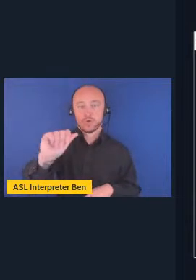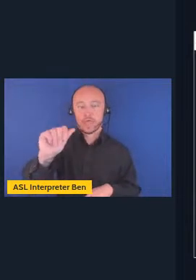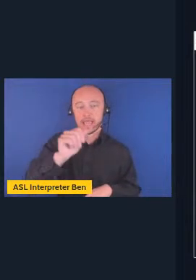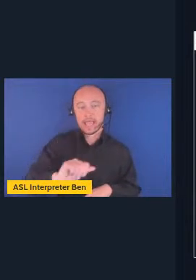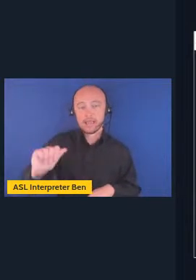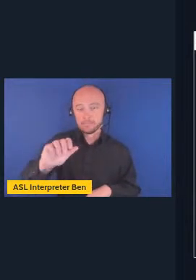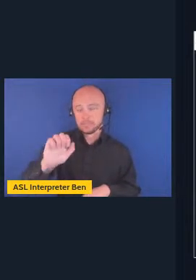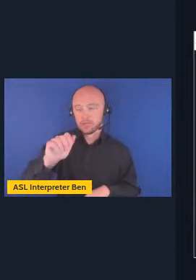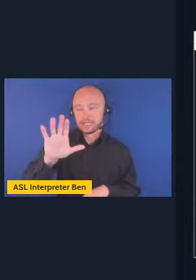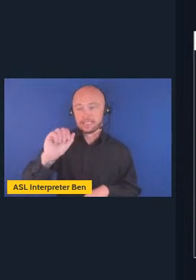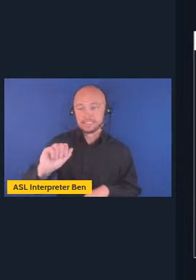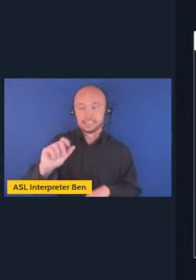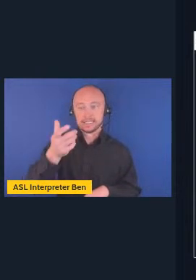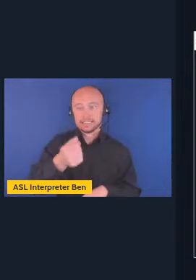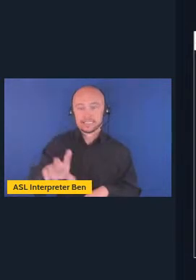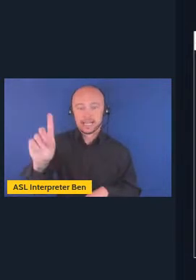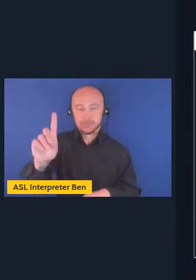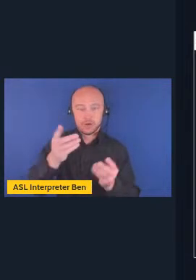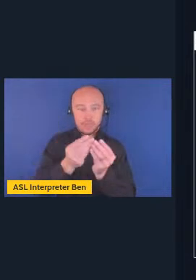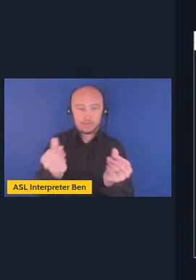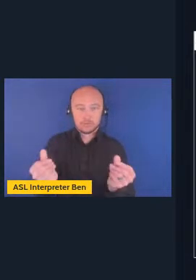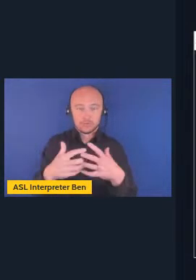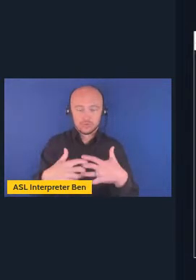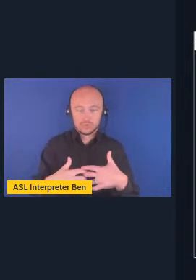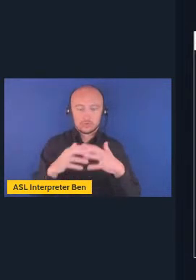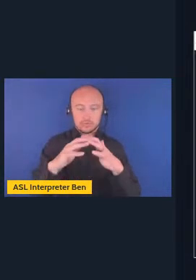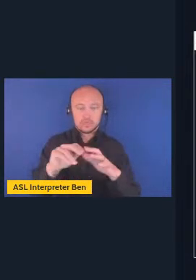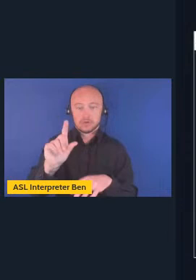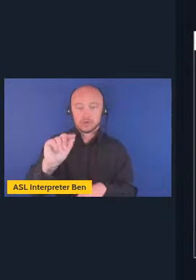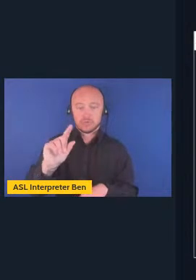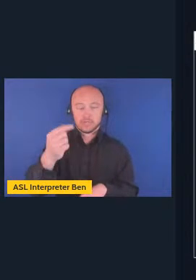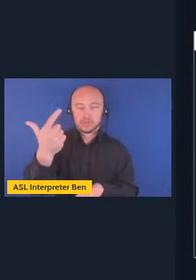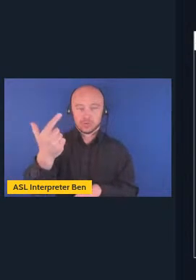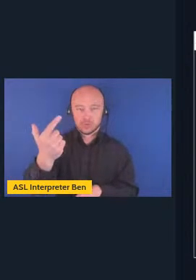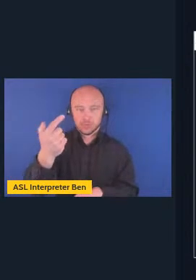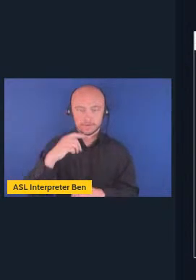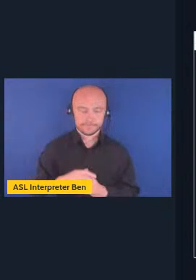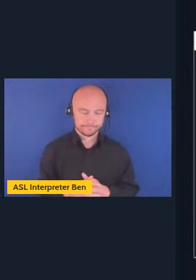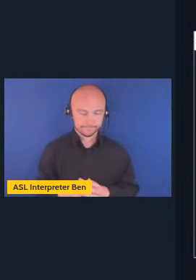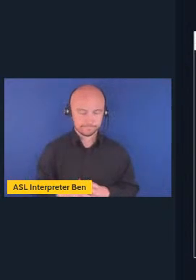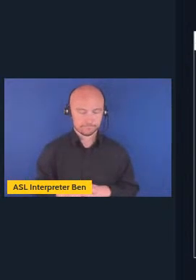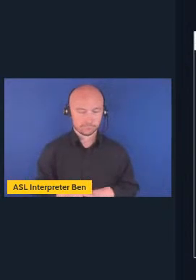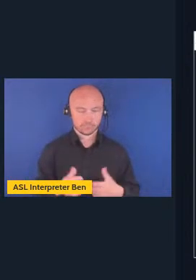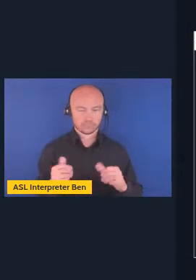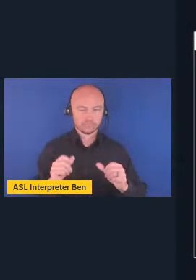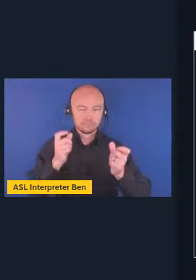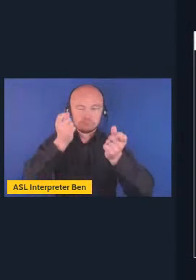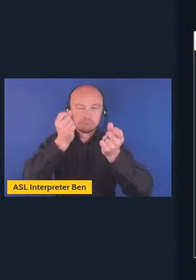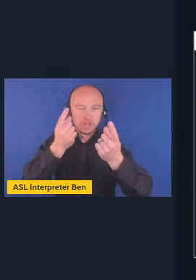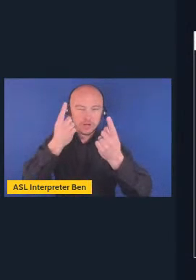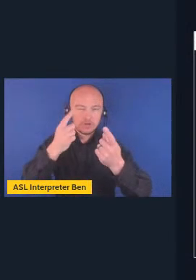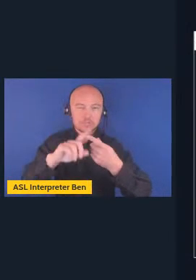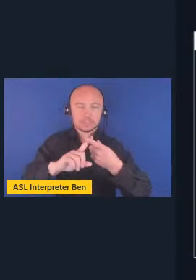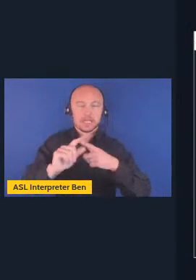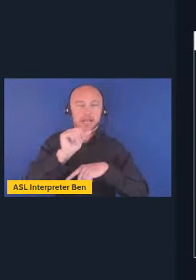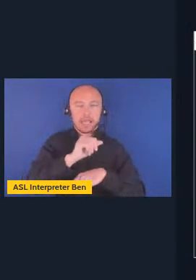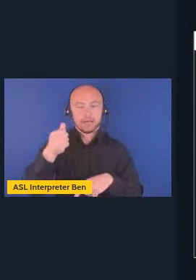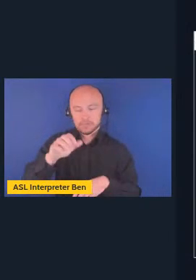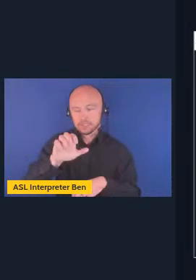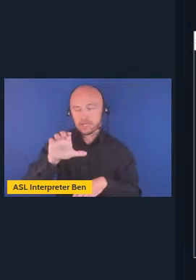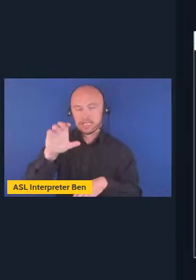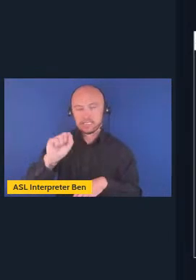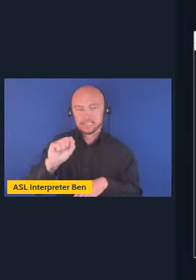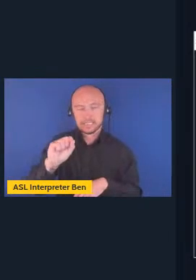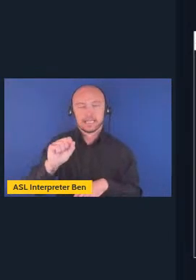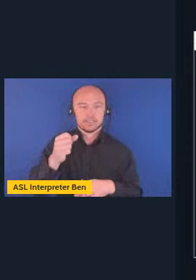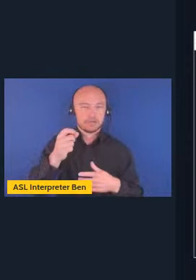is the solution which was launched in May 2021. Let us understand how does Amazon ECS Anywhere